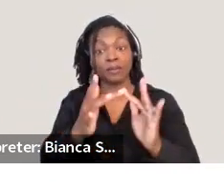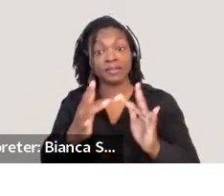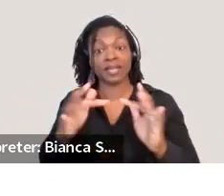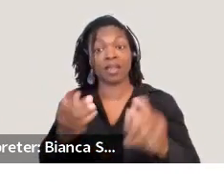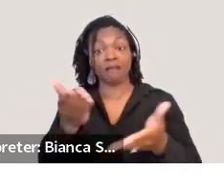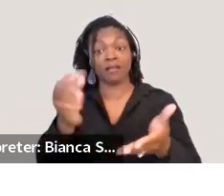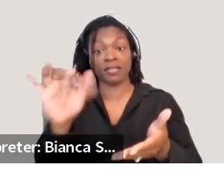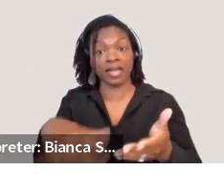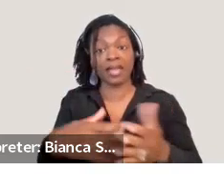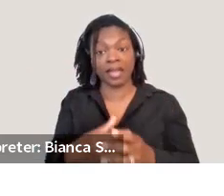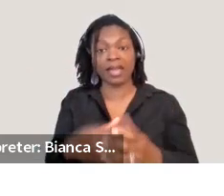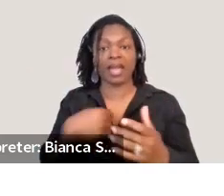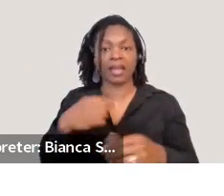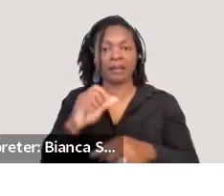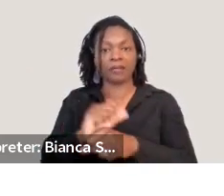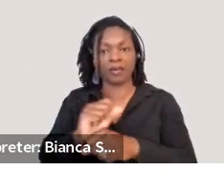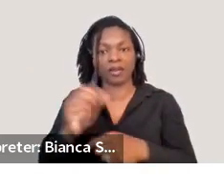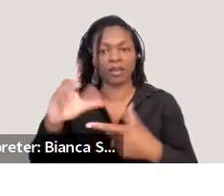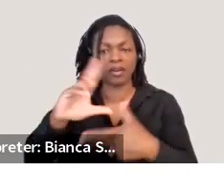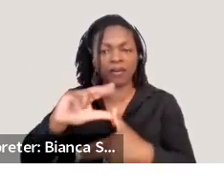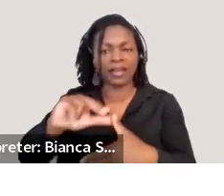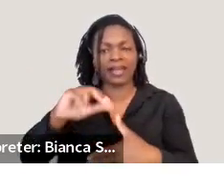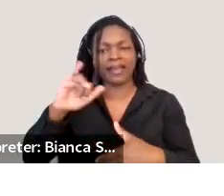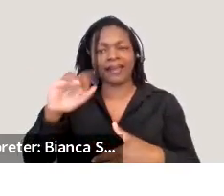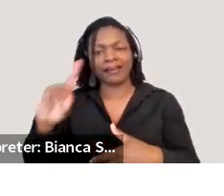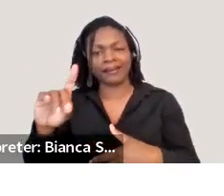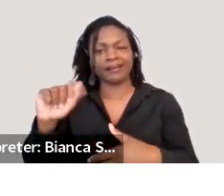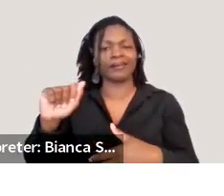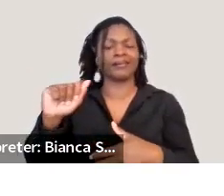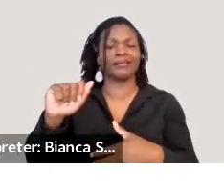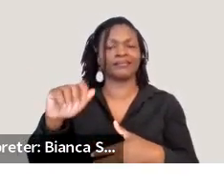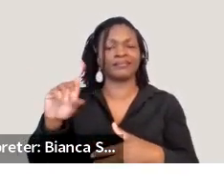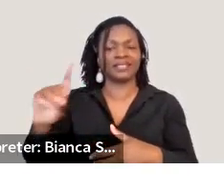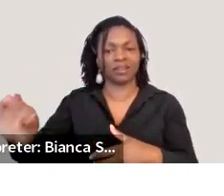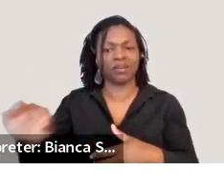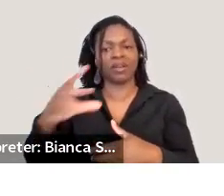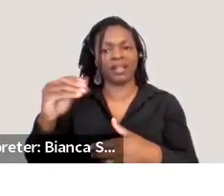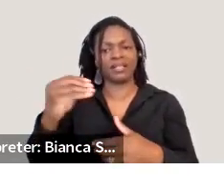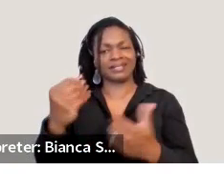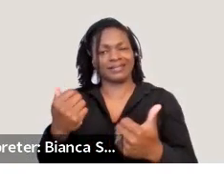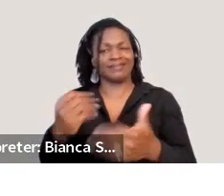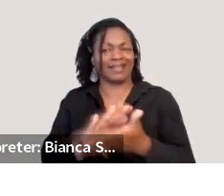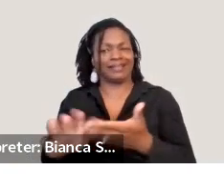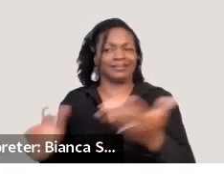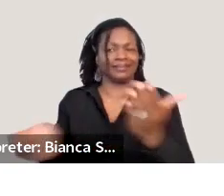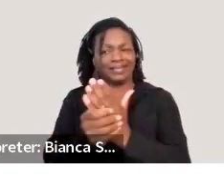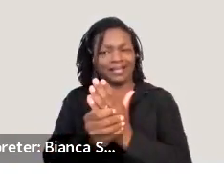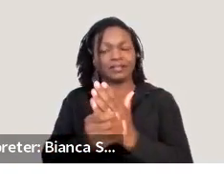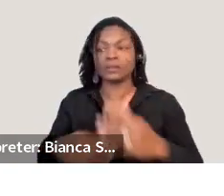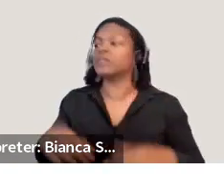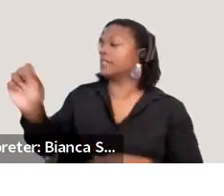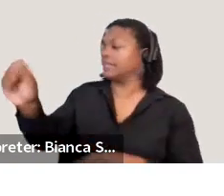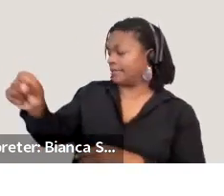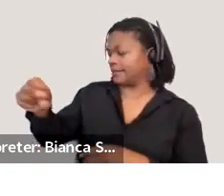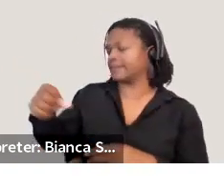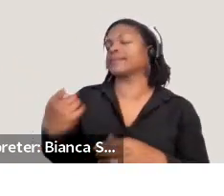one-page, or it's like a English on one side, Spanish on the other type of thing. So Mark, I got your email and I'm more than happy